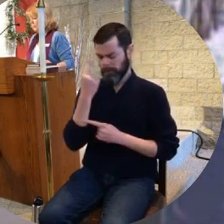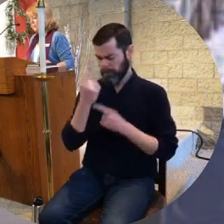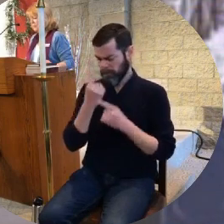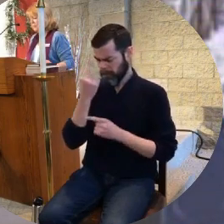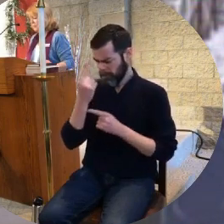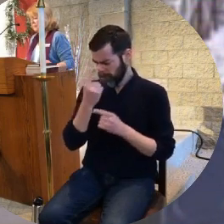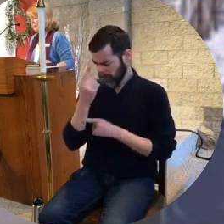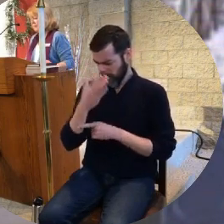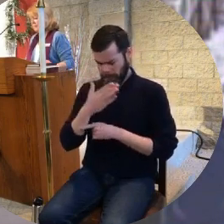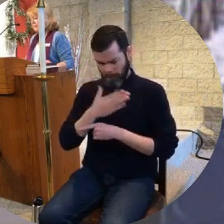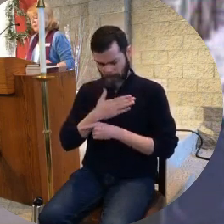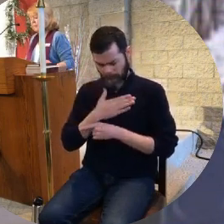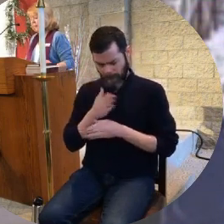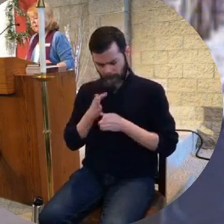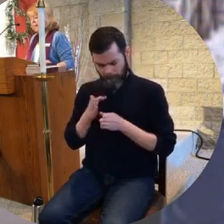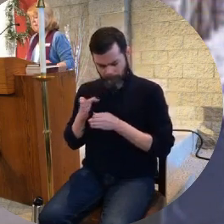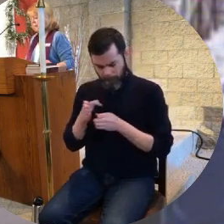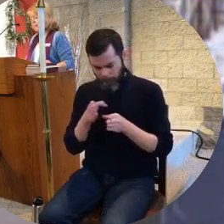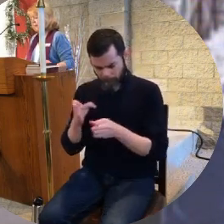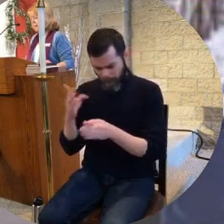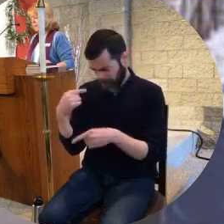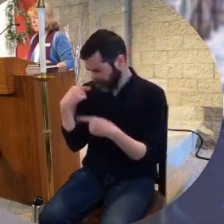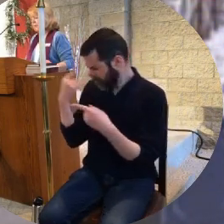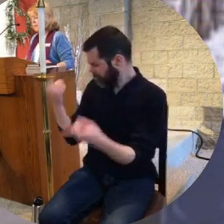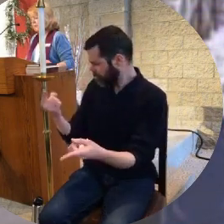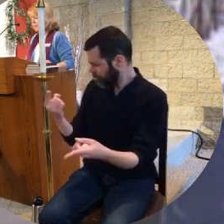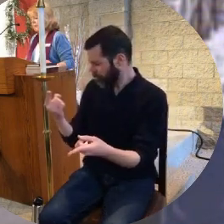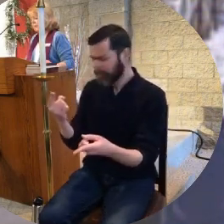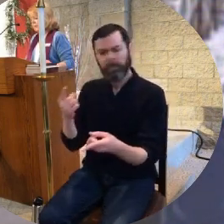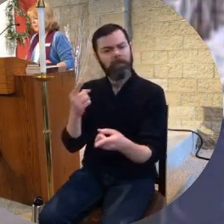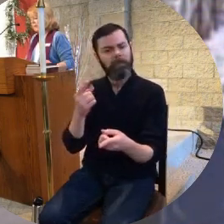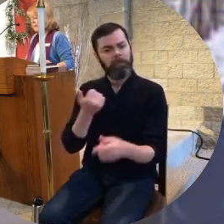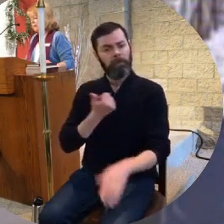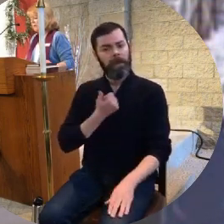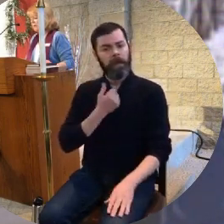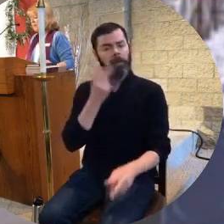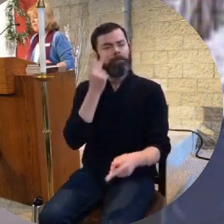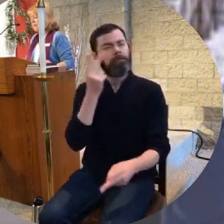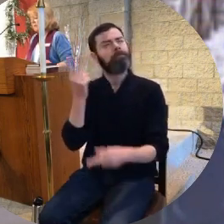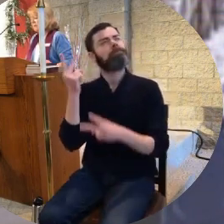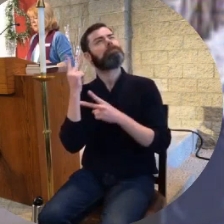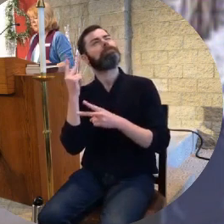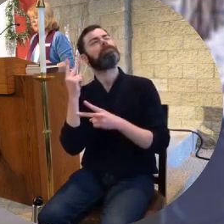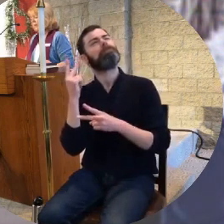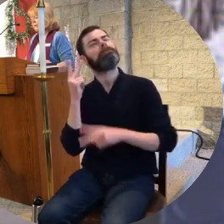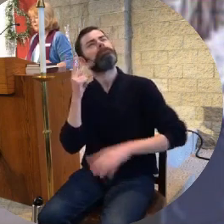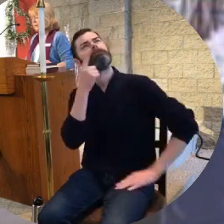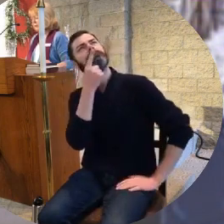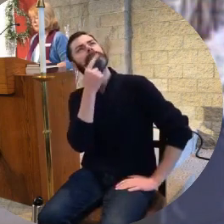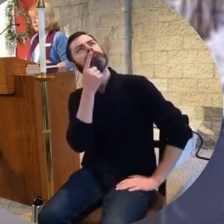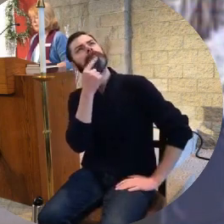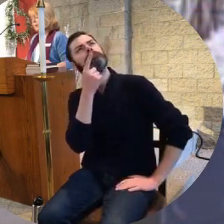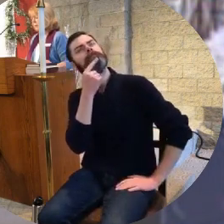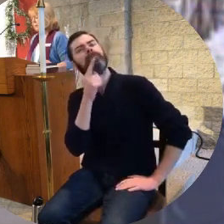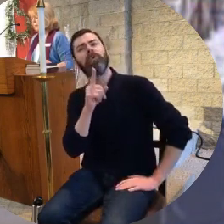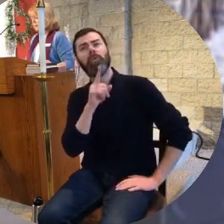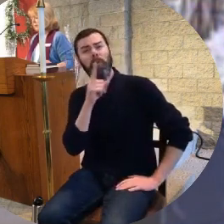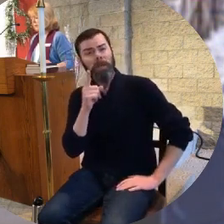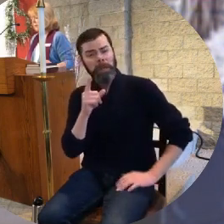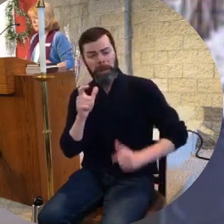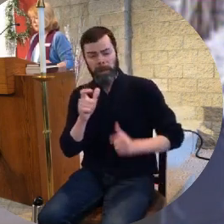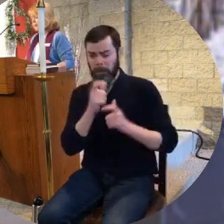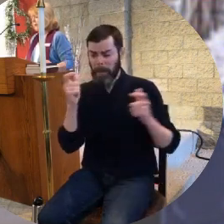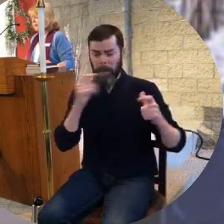this moment. Looking back at past situations, I now see that seemingly insurmountable